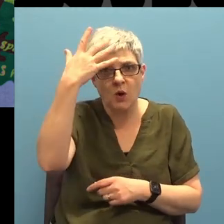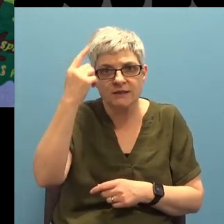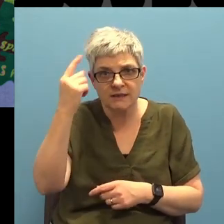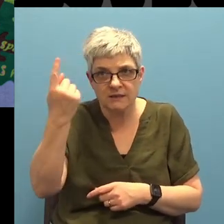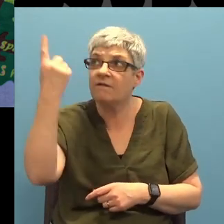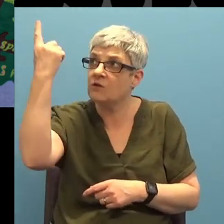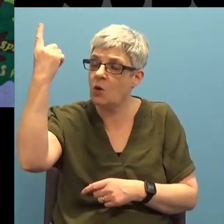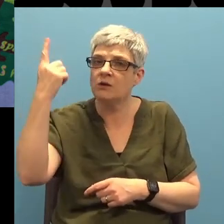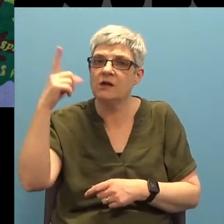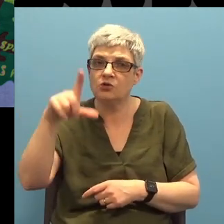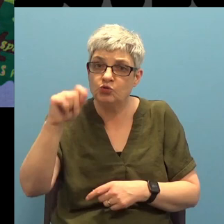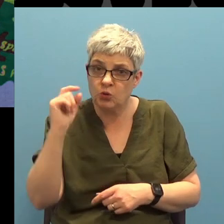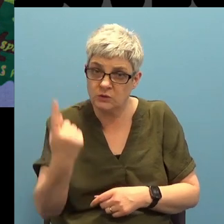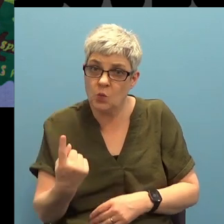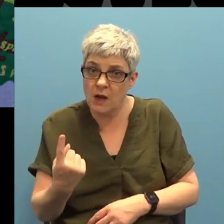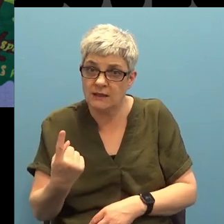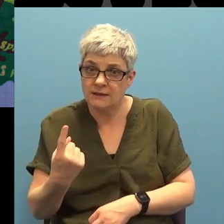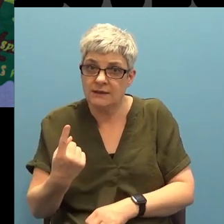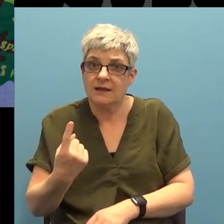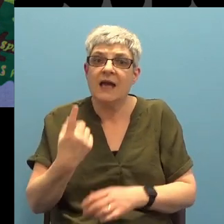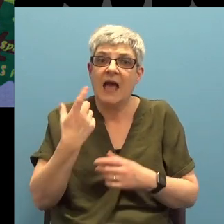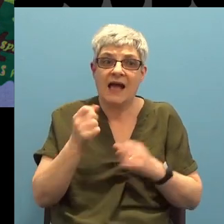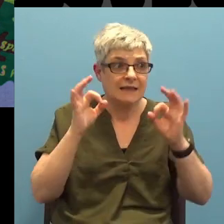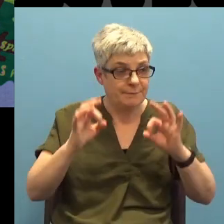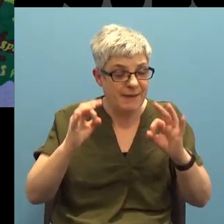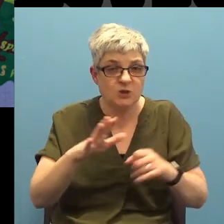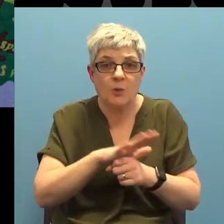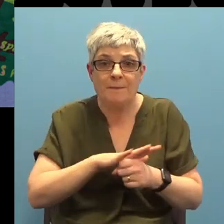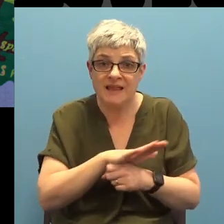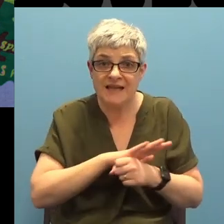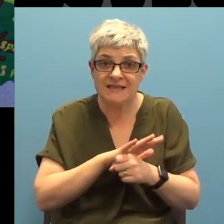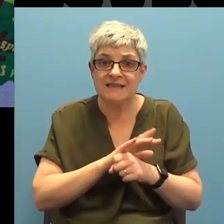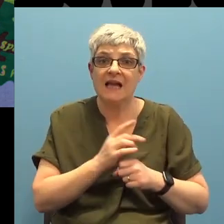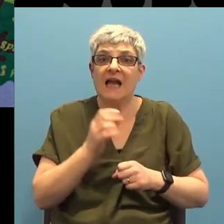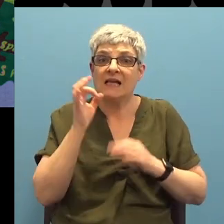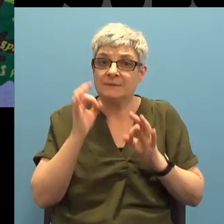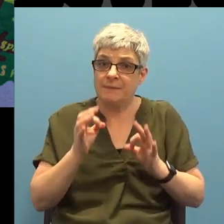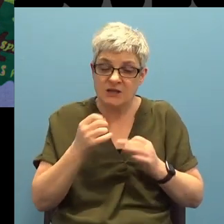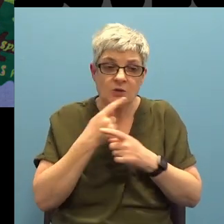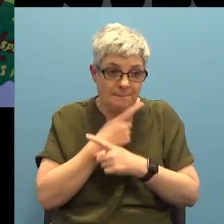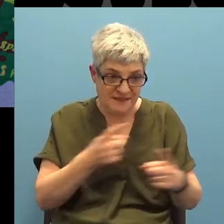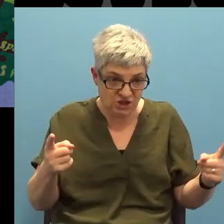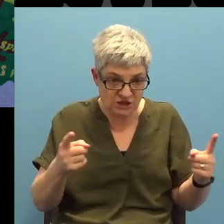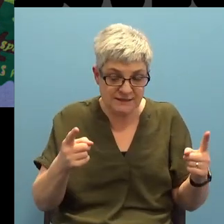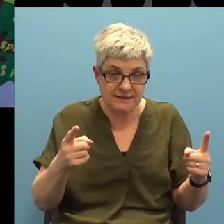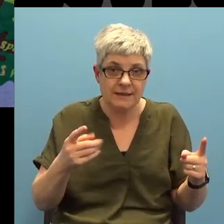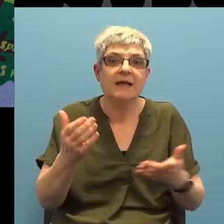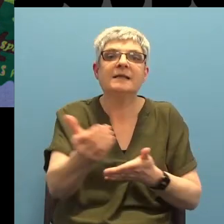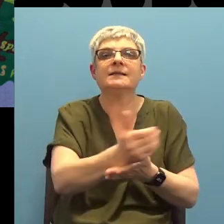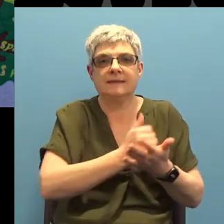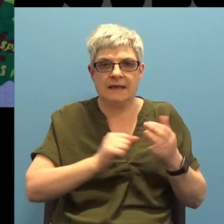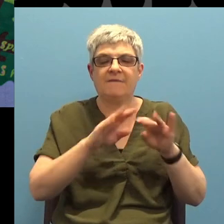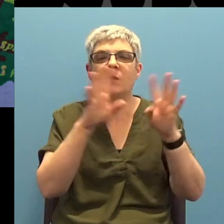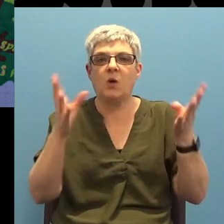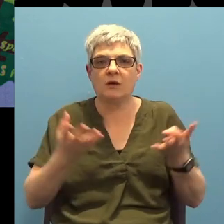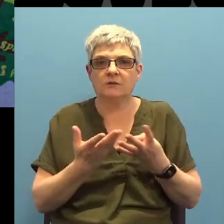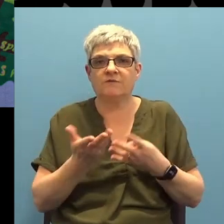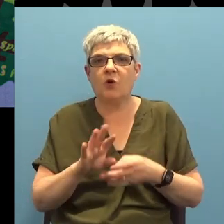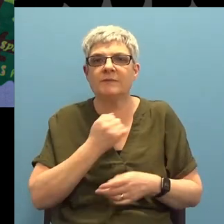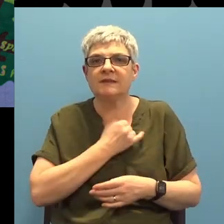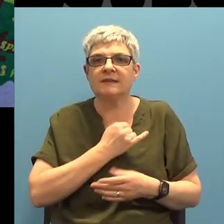God, the chosen one. He's been given a special place and a special mission to save the world from their